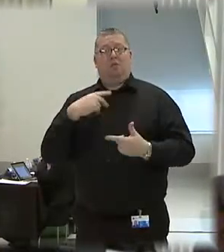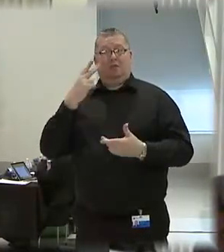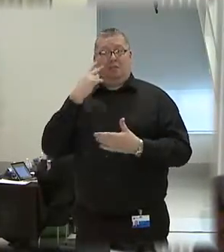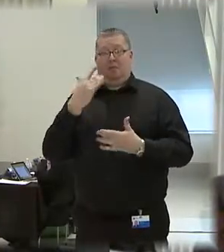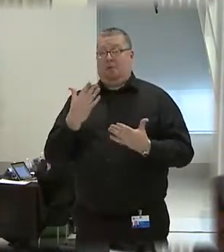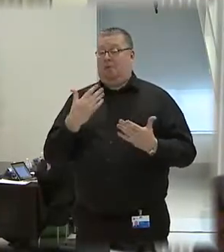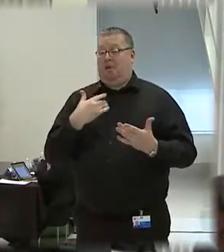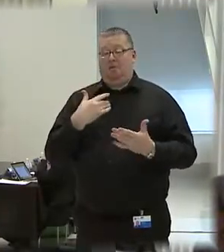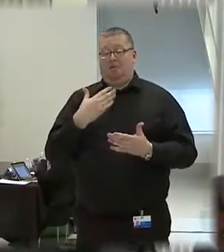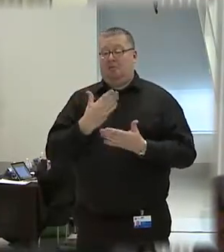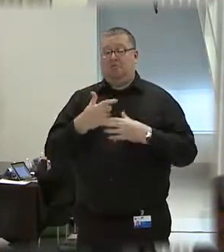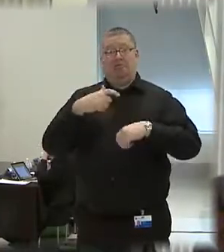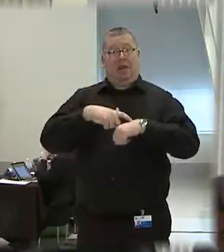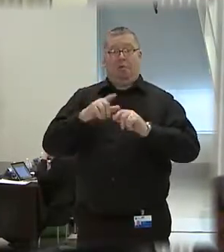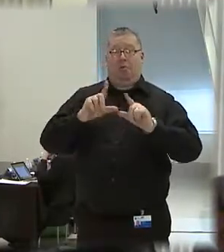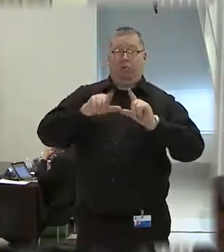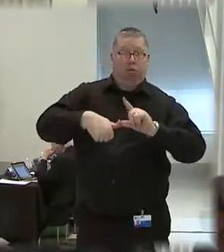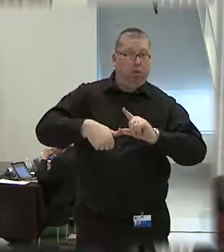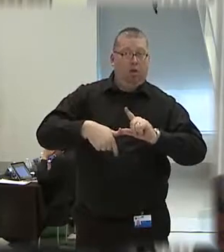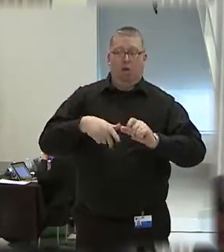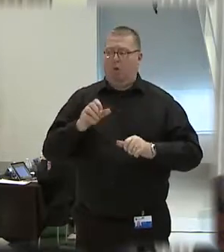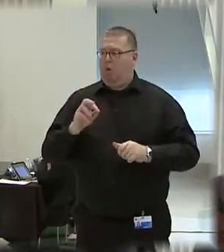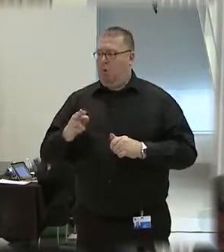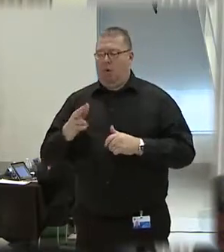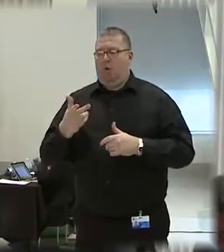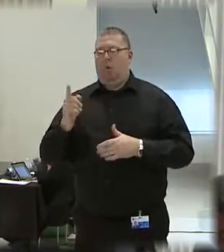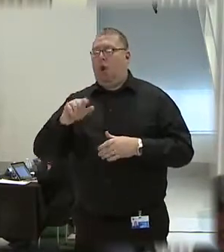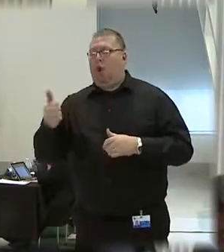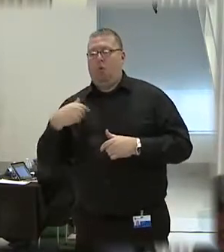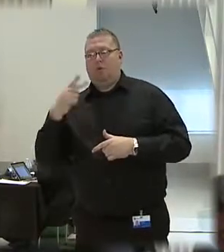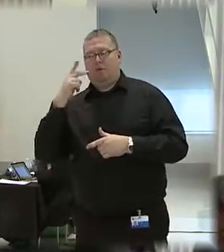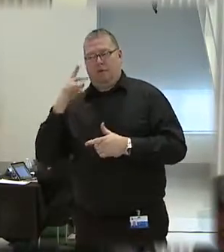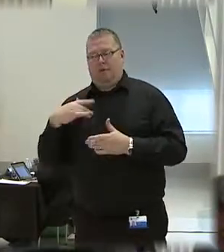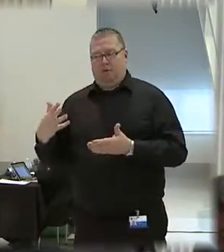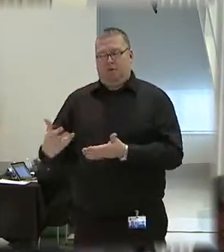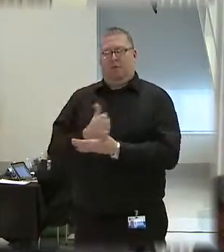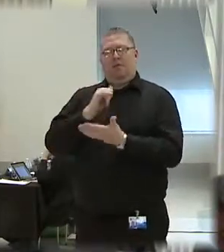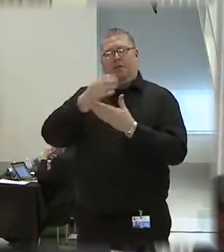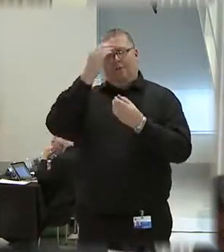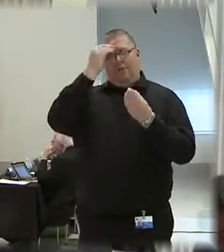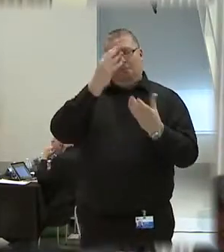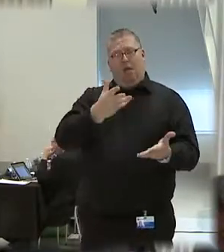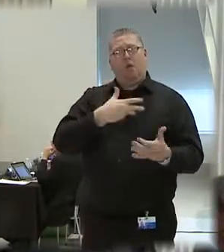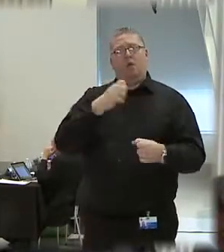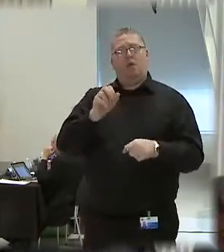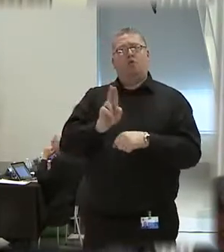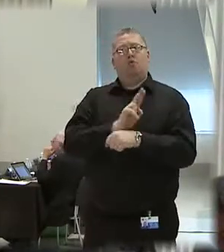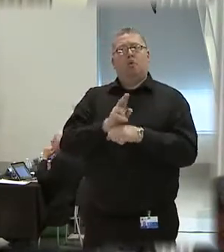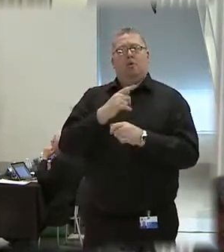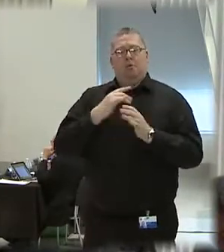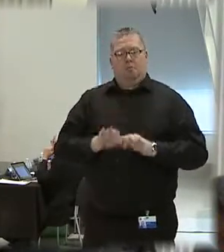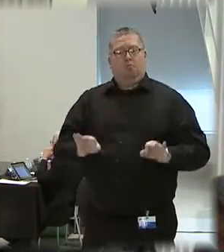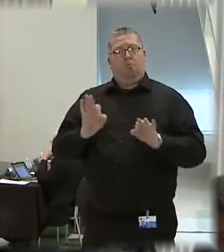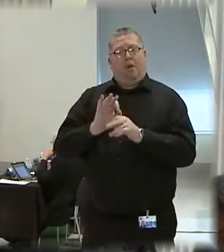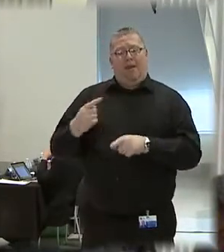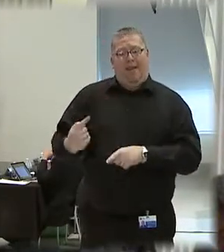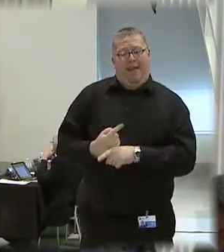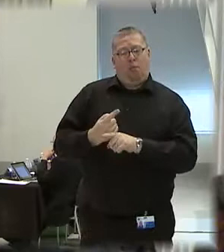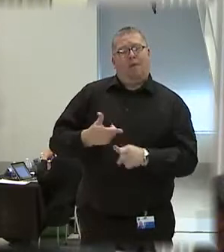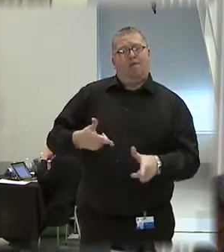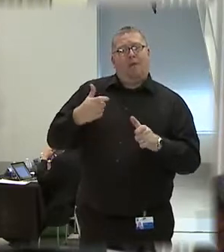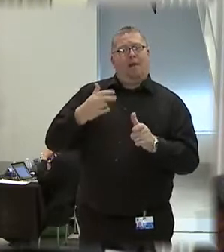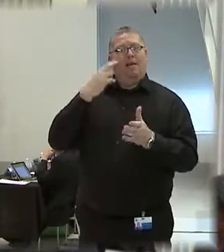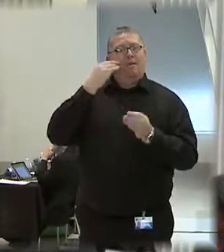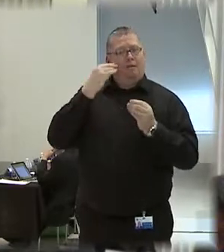timeout for this issue, perhaps we could get some meaningful, timely information that